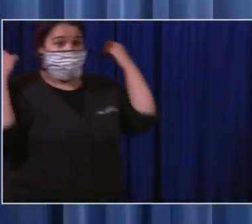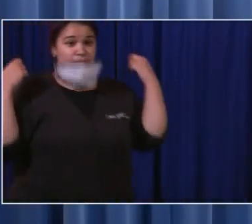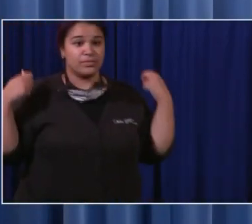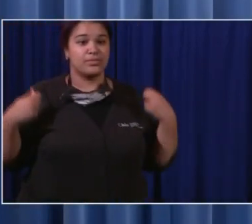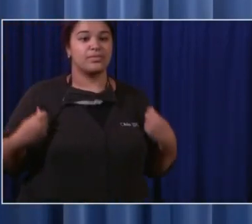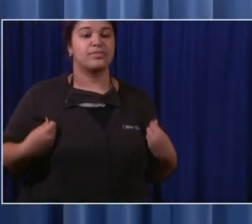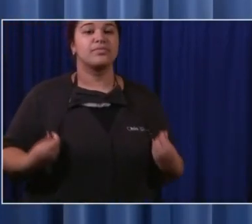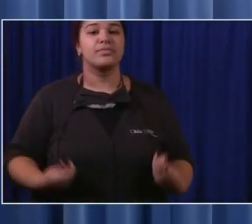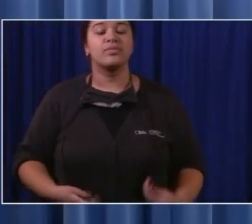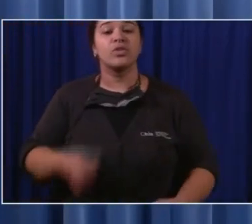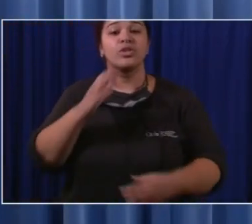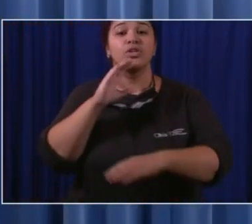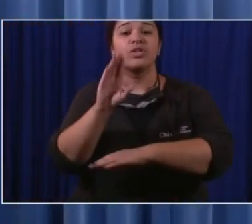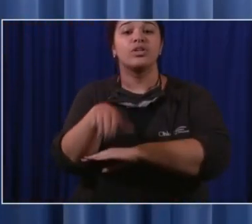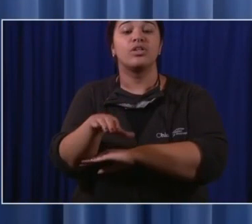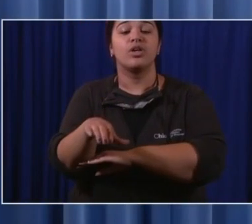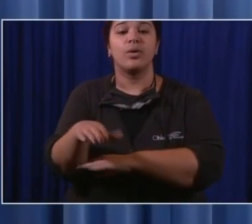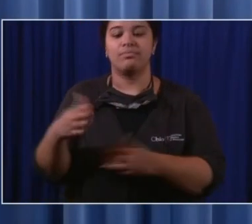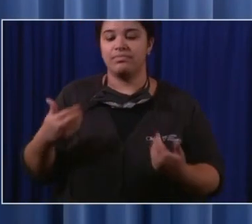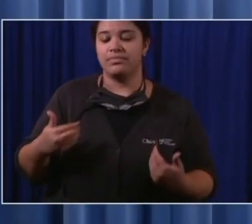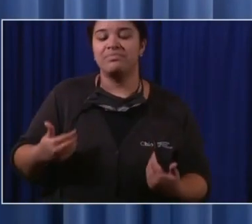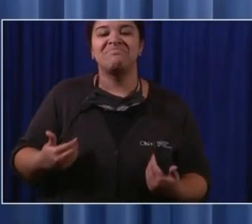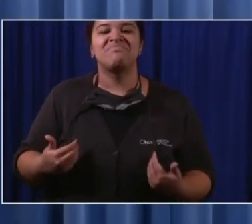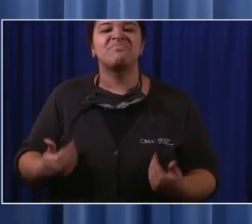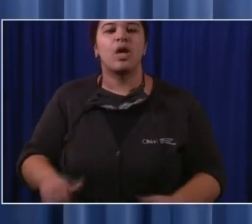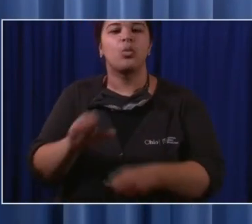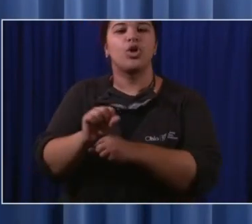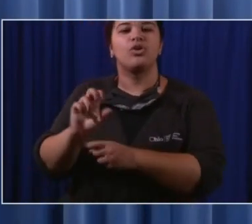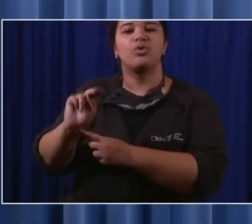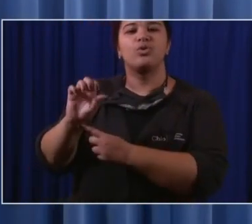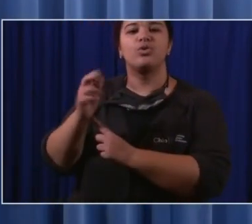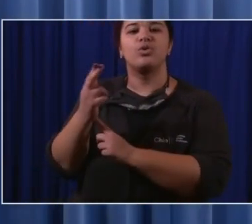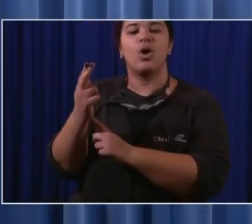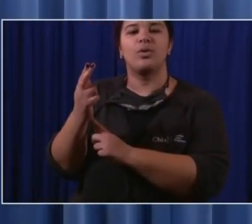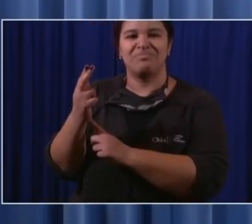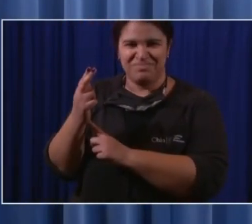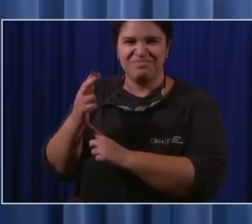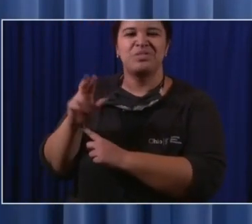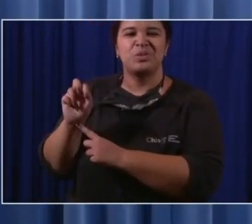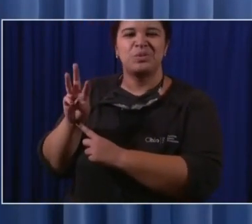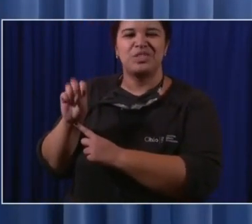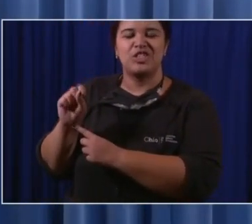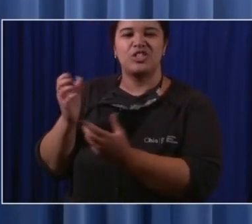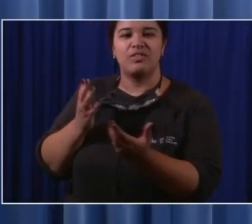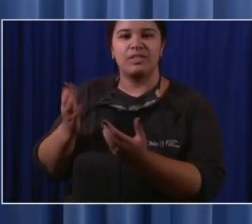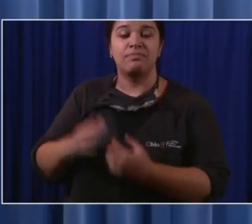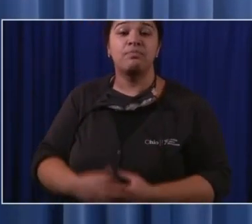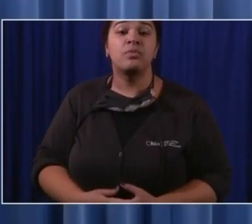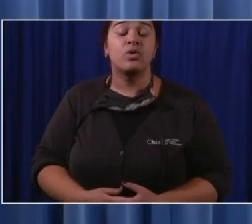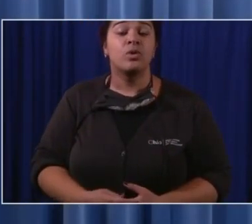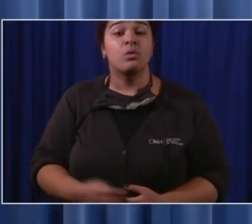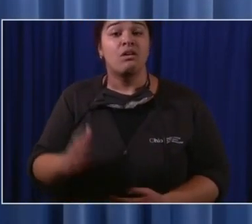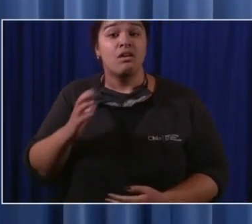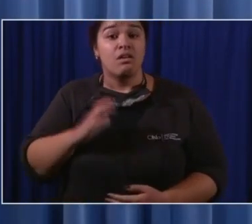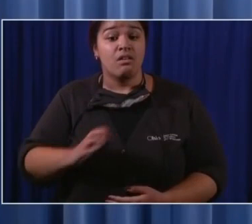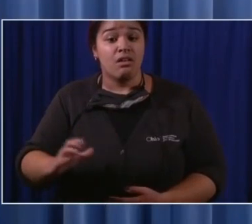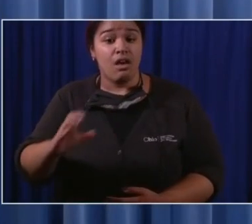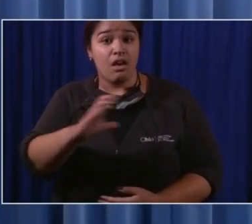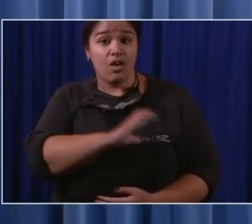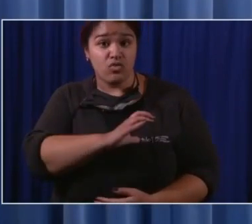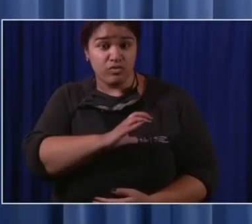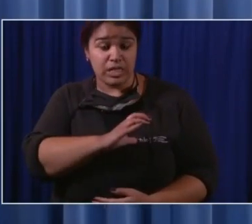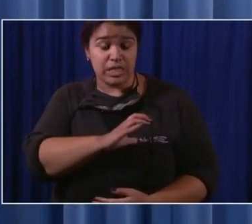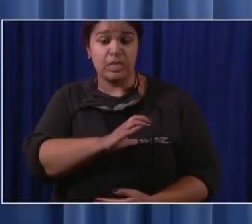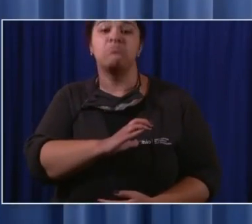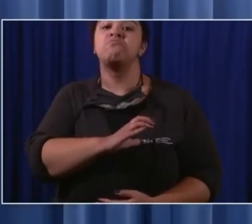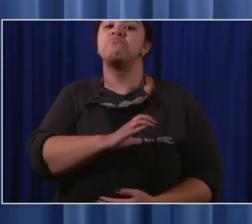Good afternoon, Governor Noah Belinda with Hannah News Service. Congress is maybe starting to get close to another